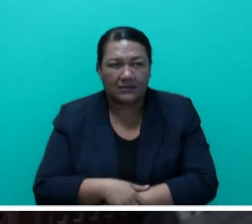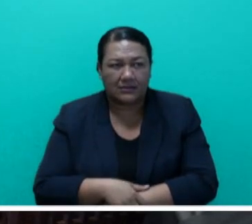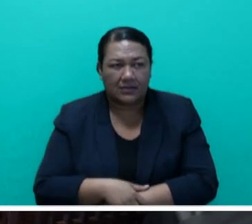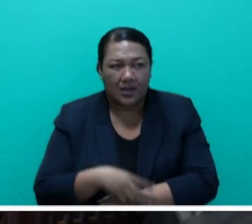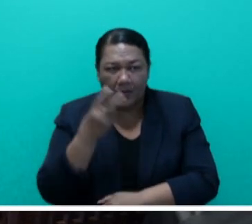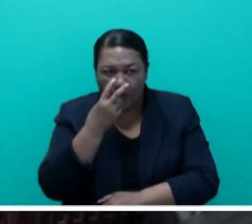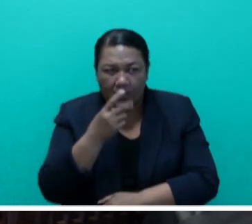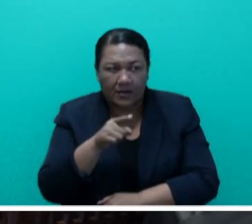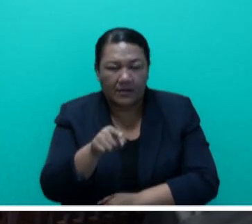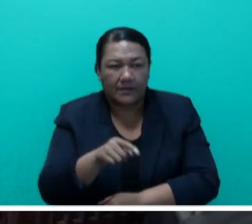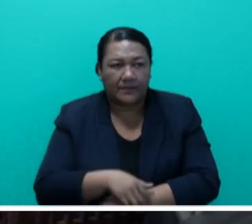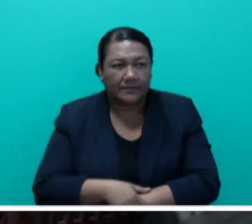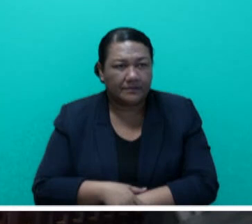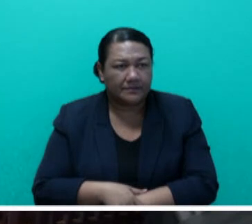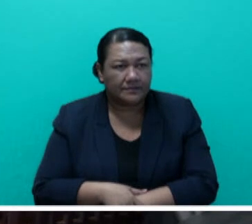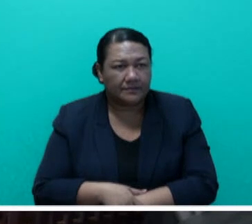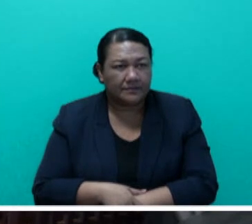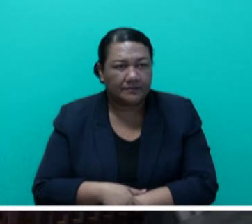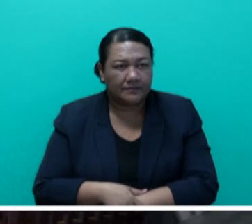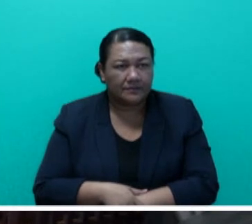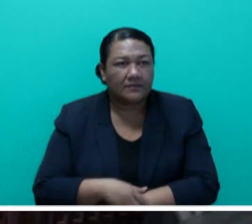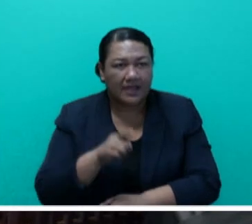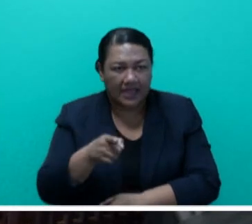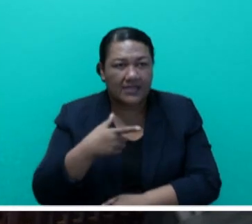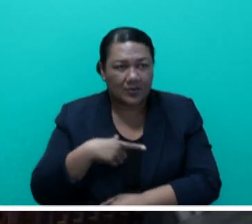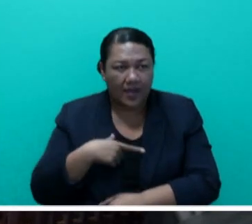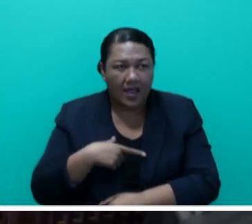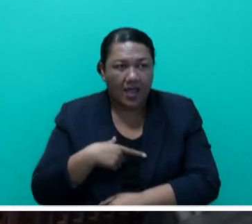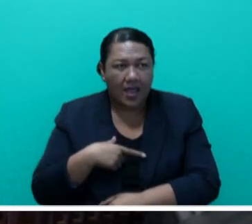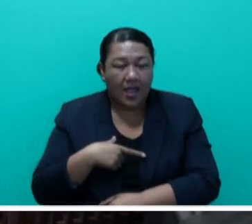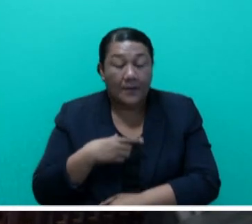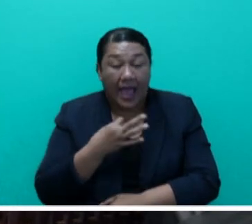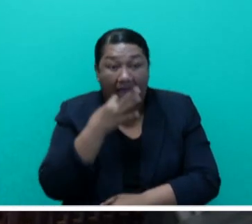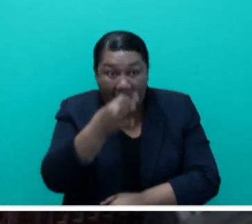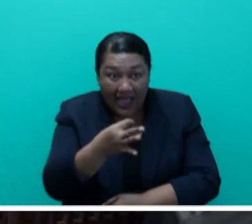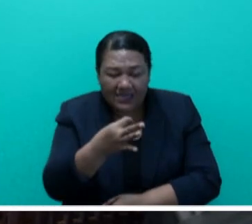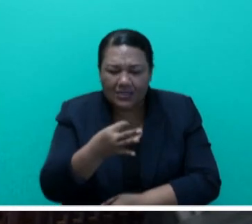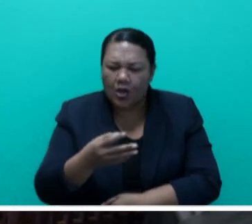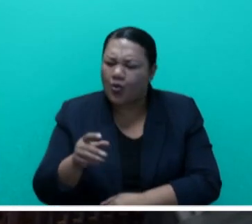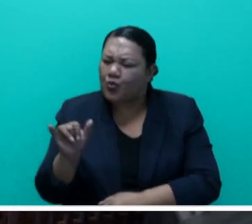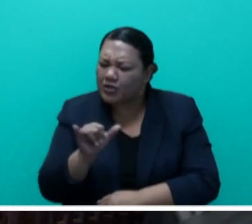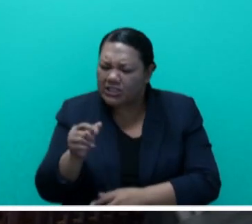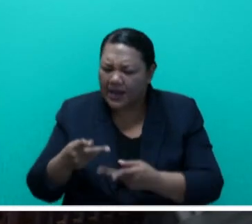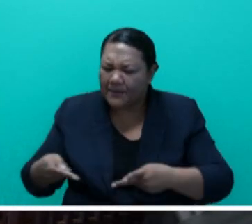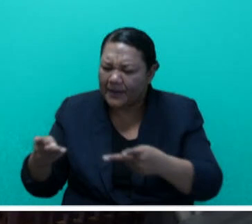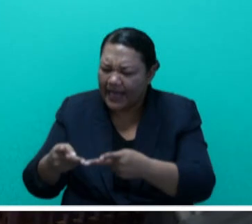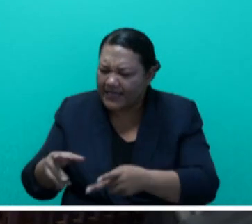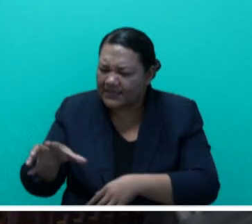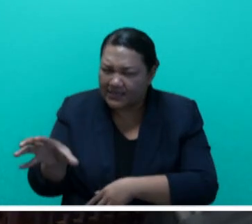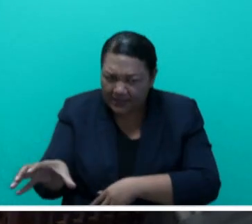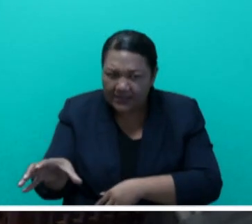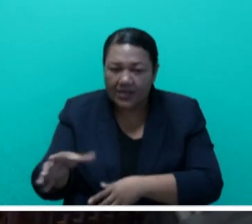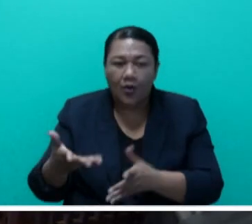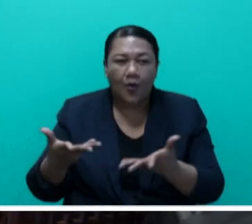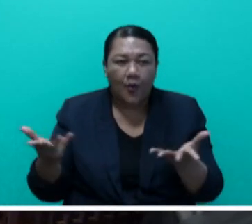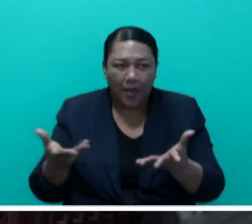Yes, sir? Honourable Speaker, that's why I had said designated for. Is he looking at a particular area where we